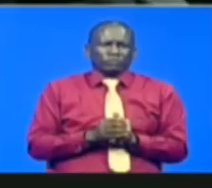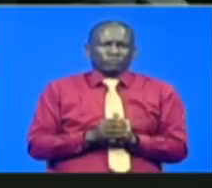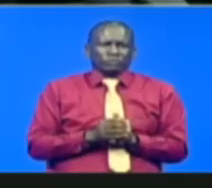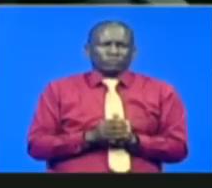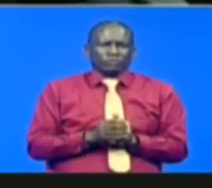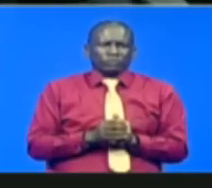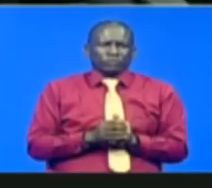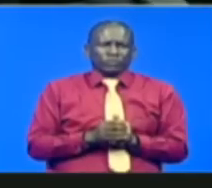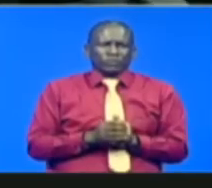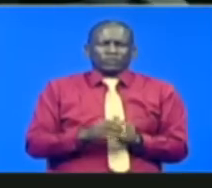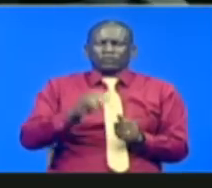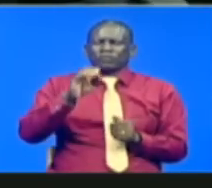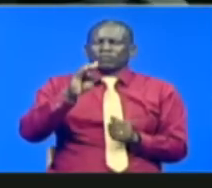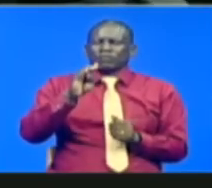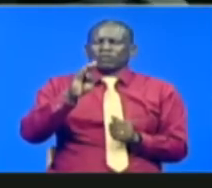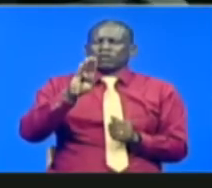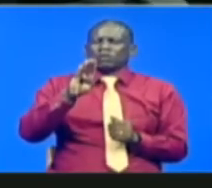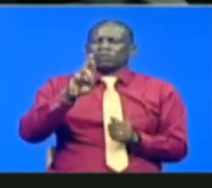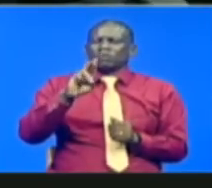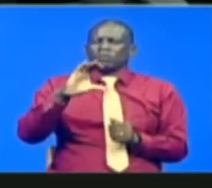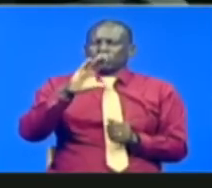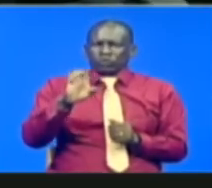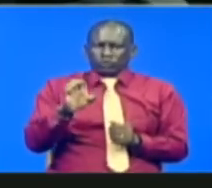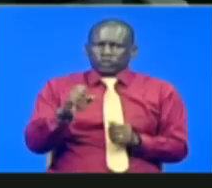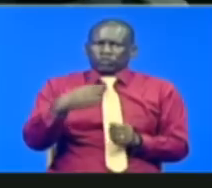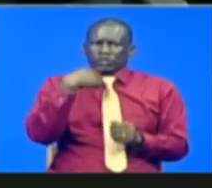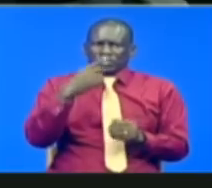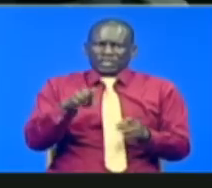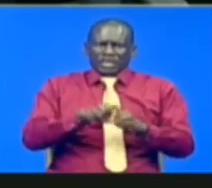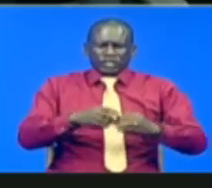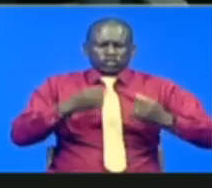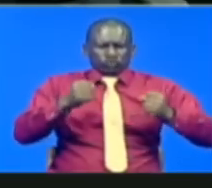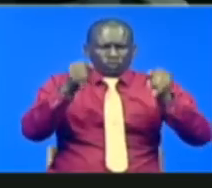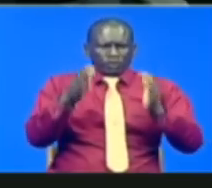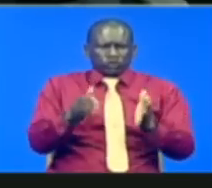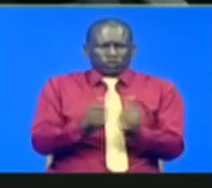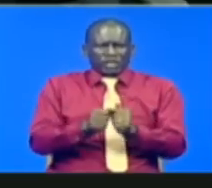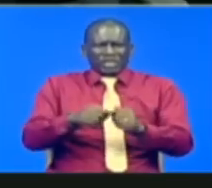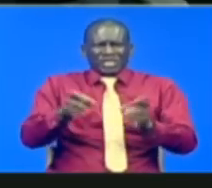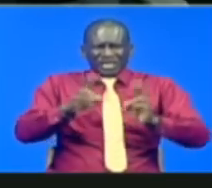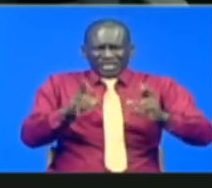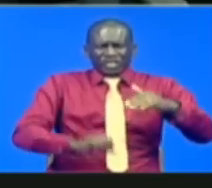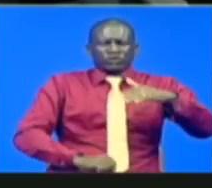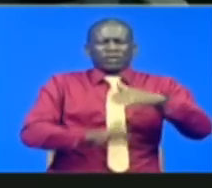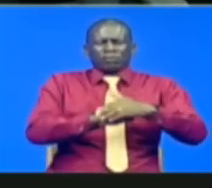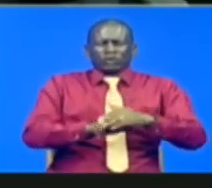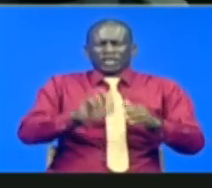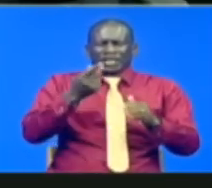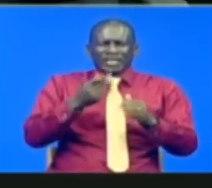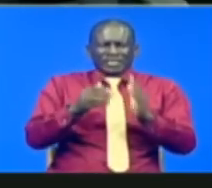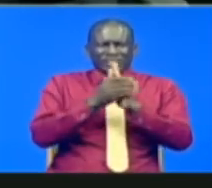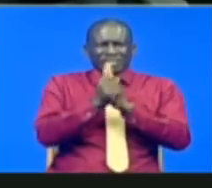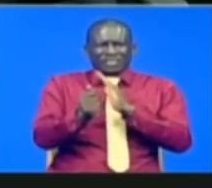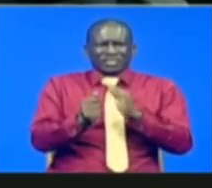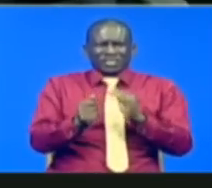Bruce Odhiambo was eulogised as a trailblazer with an unmatched zeal to support local talent and artists.